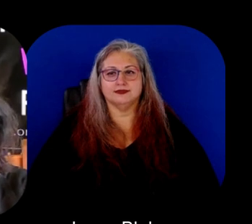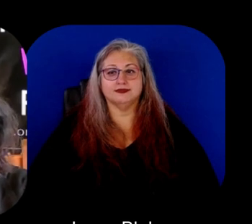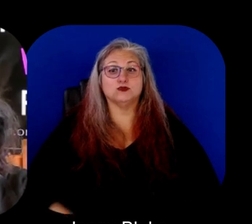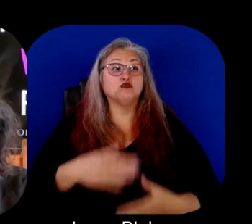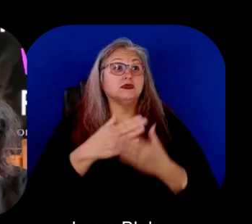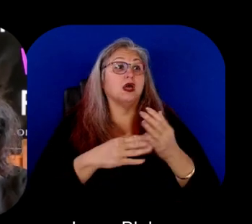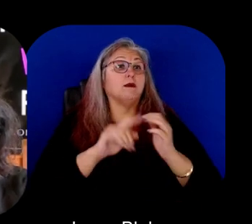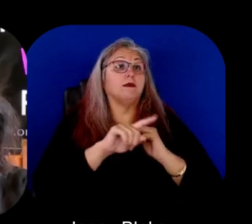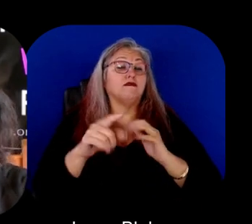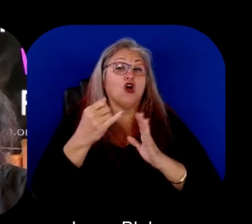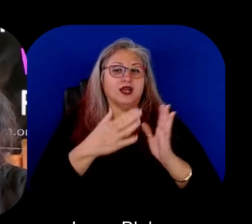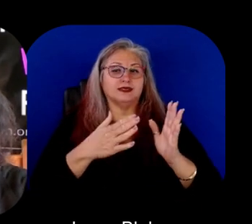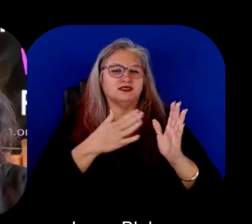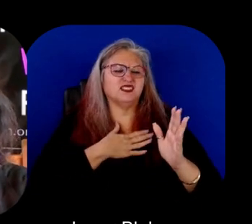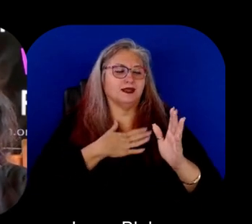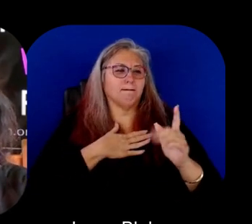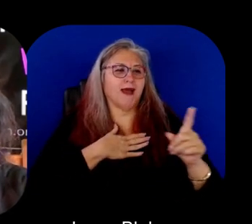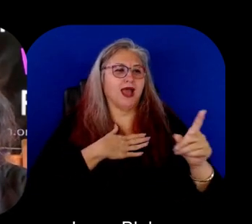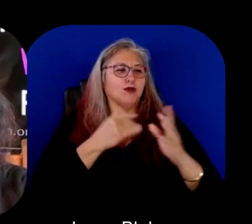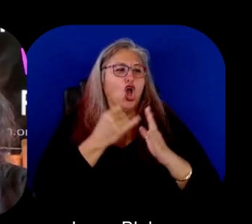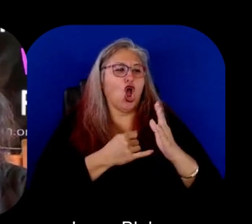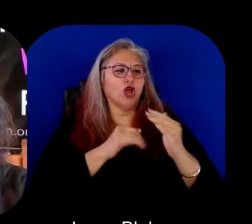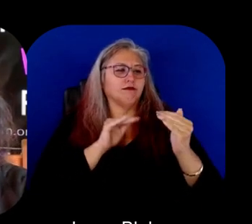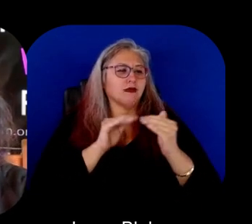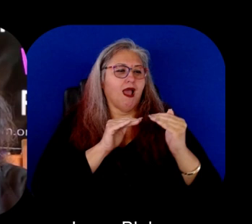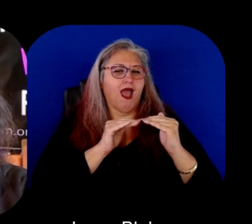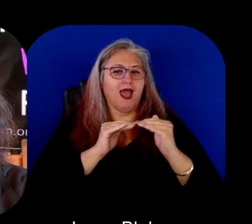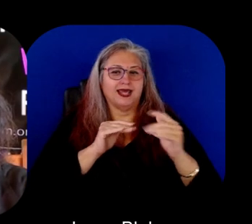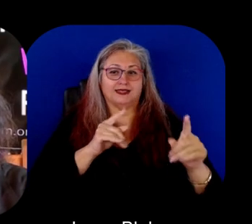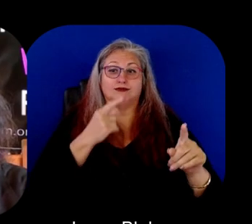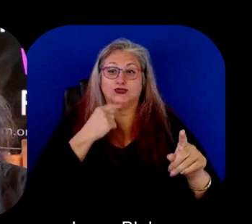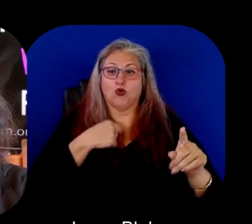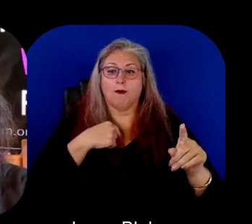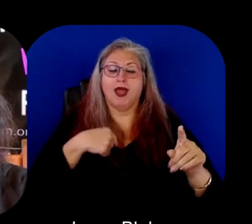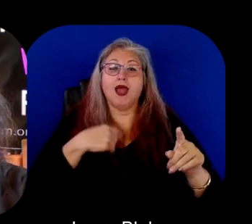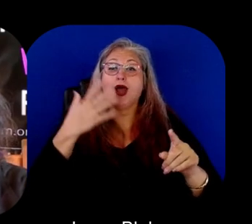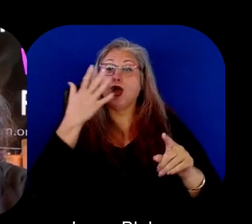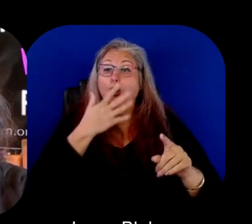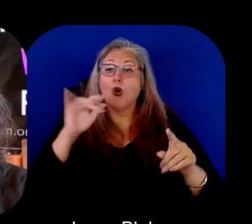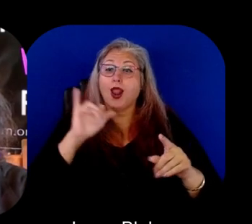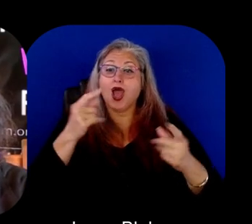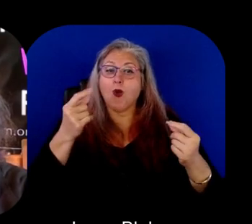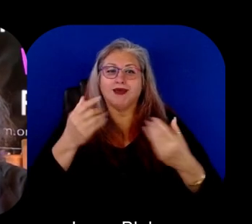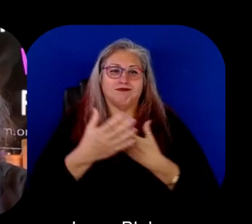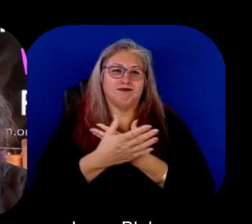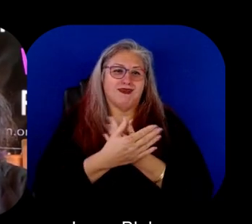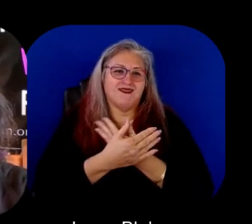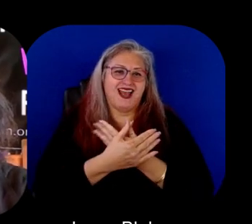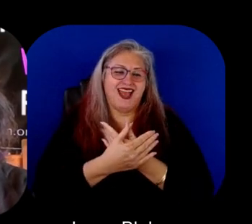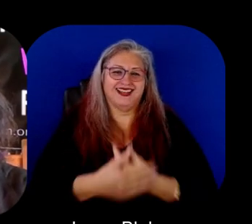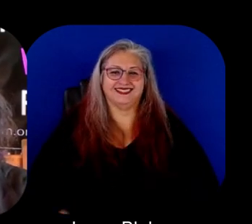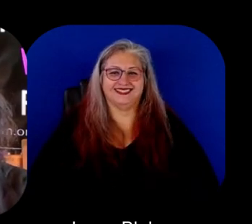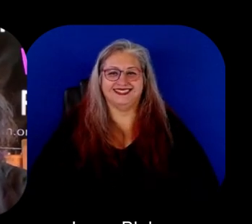Some of the artists, some of my art colleagues told her that she looked like a butterfly.